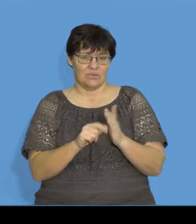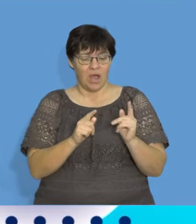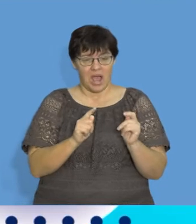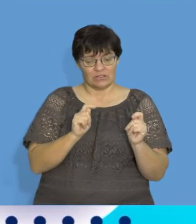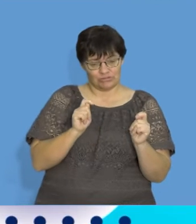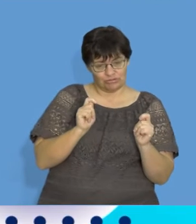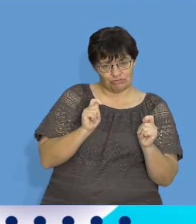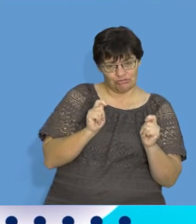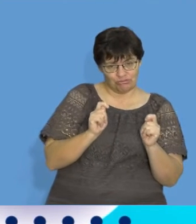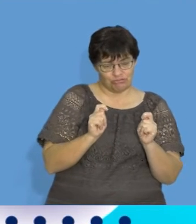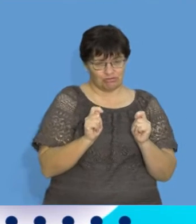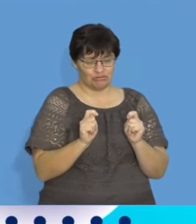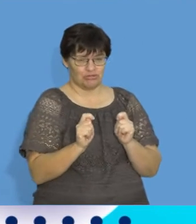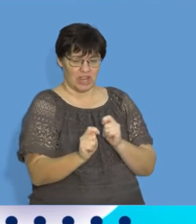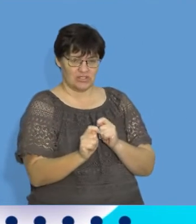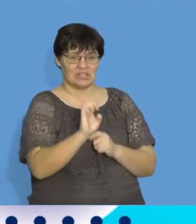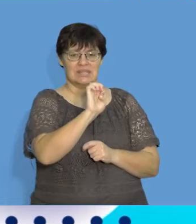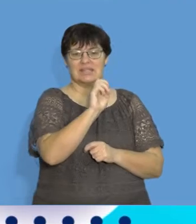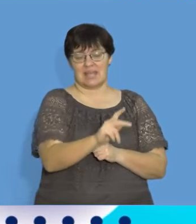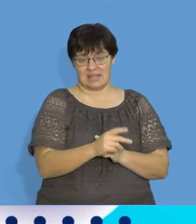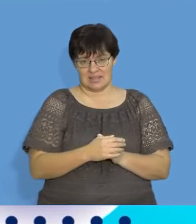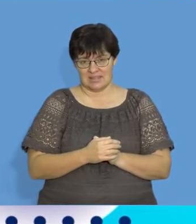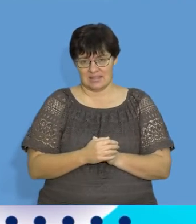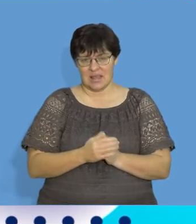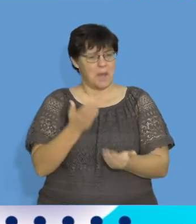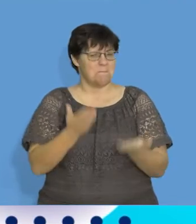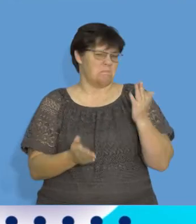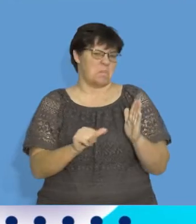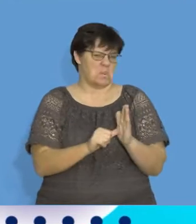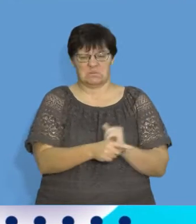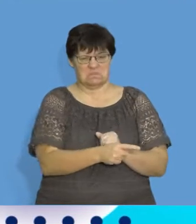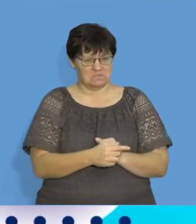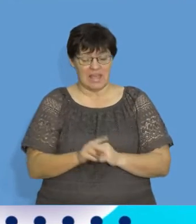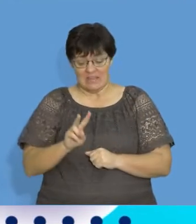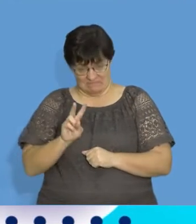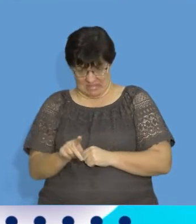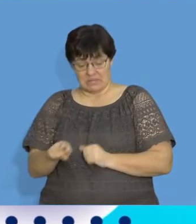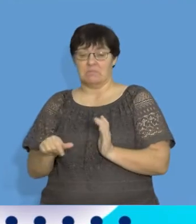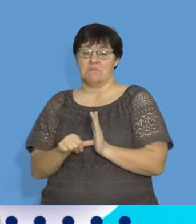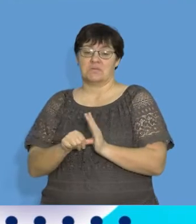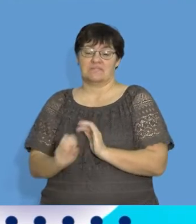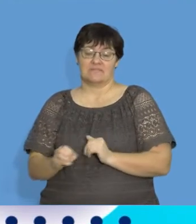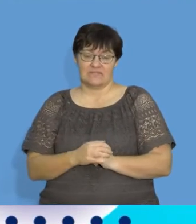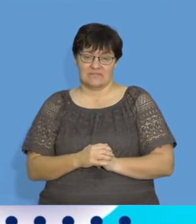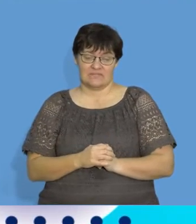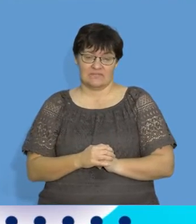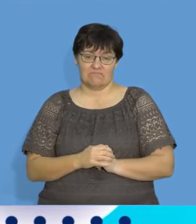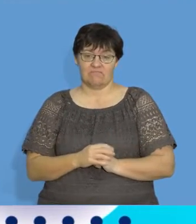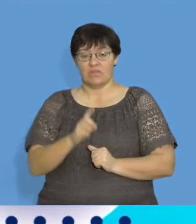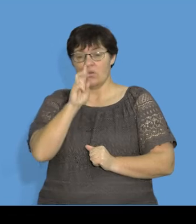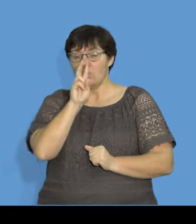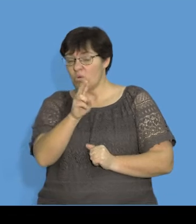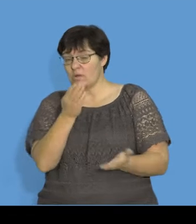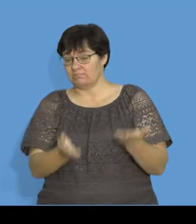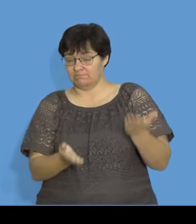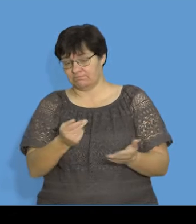it changes the kinetic energy than the mass is, okay? Because if we look at the